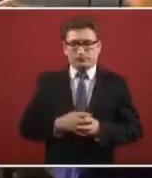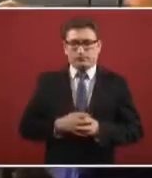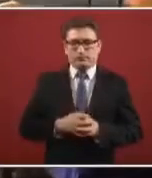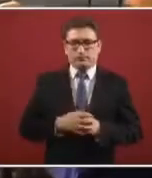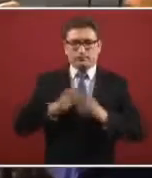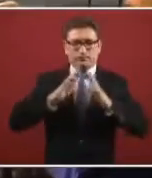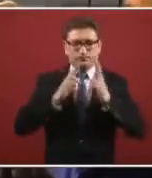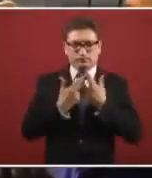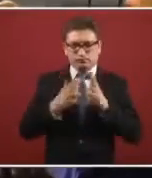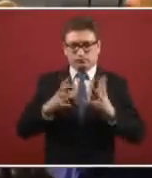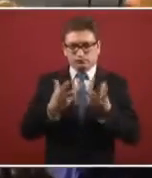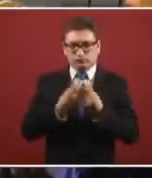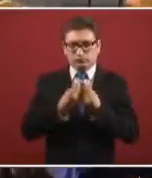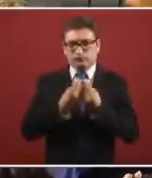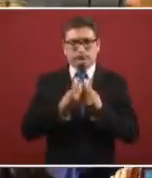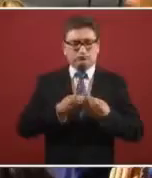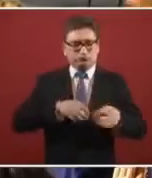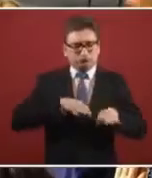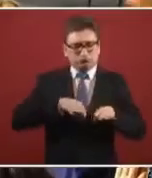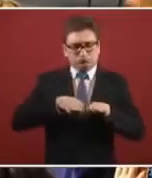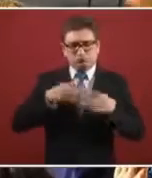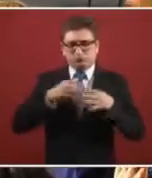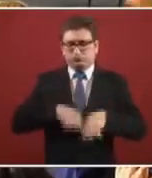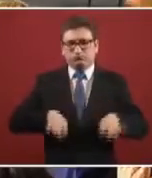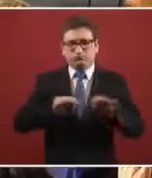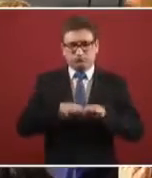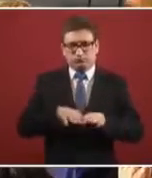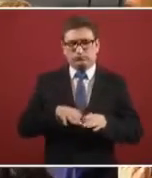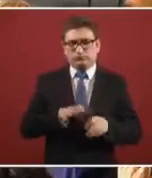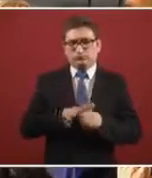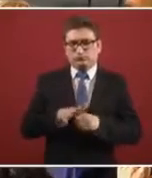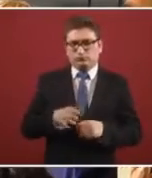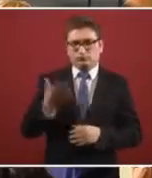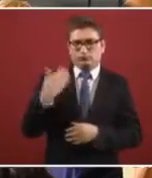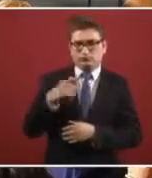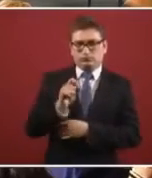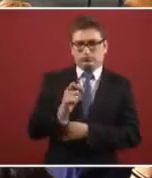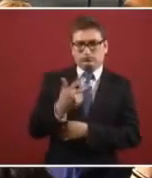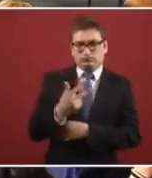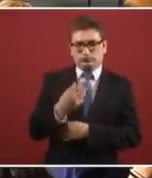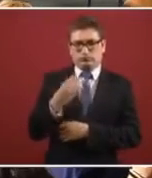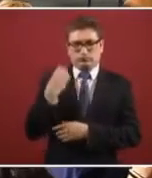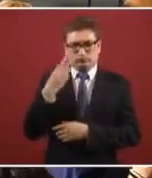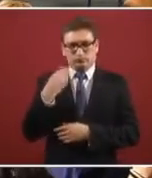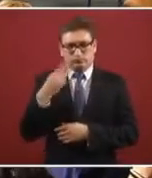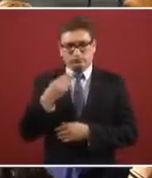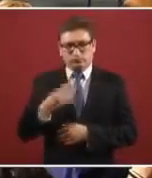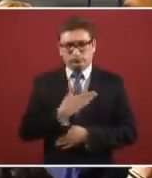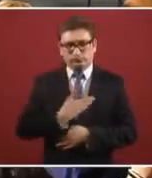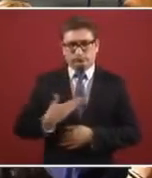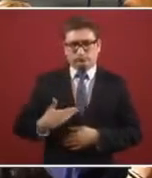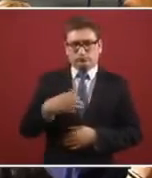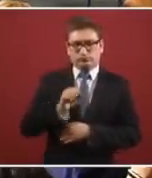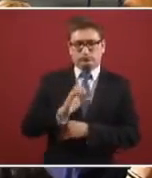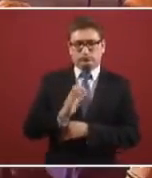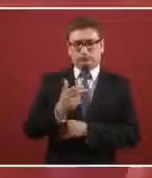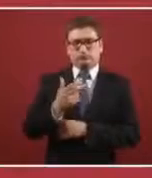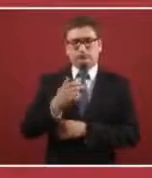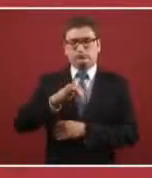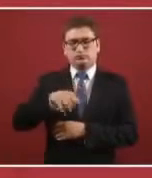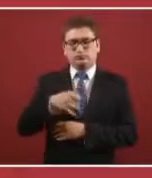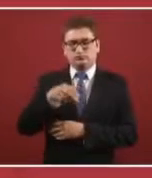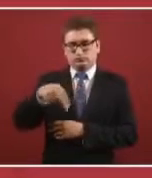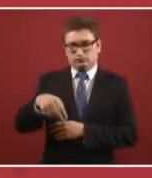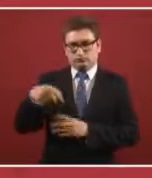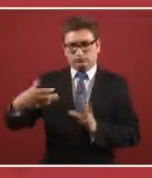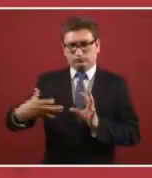reuniones de to trabajo point que se han out some sostenido. of the Una de ellas, things el that pasado have been 28 de happening. marzo, con On el the presidente de la 28th Suprema of Corte de March, Justicia de la Nación,